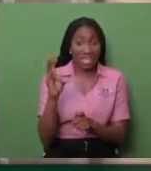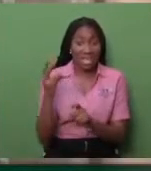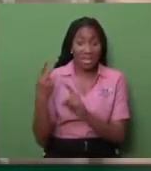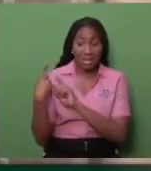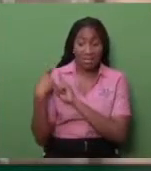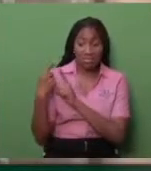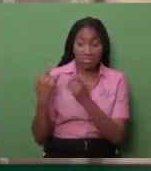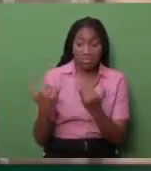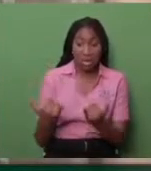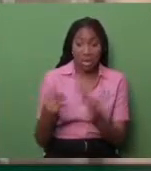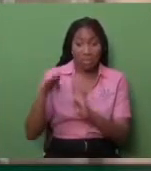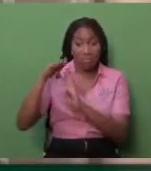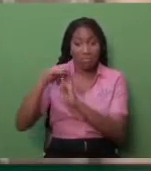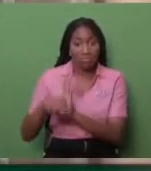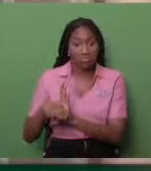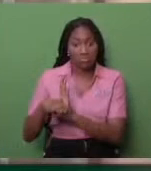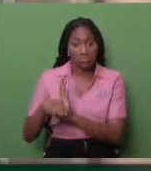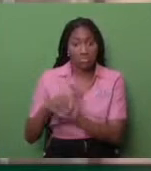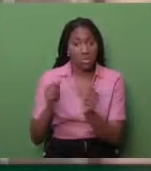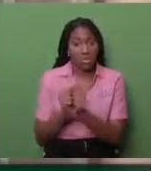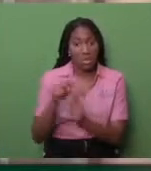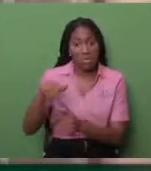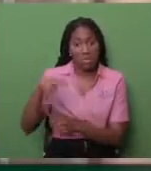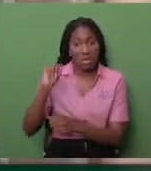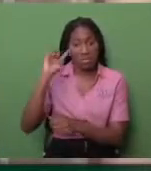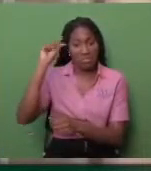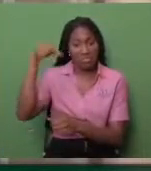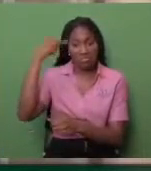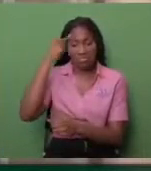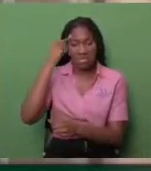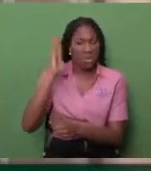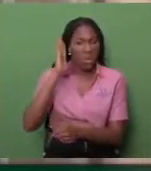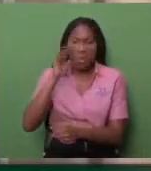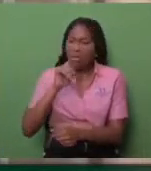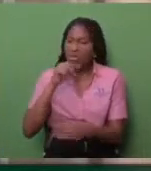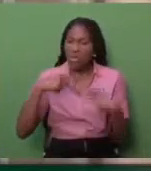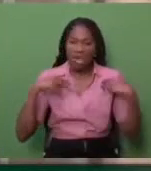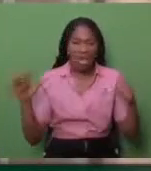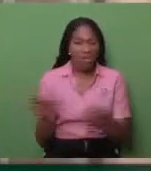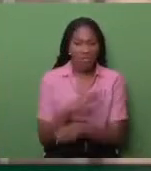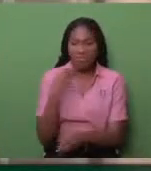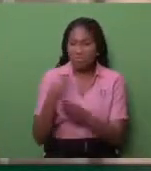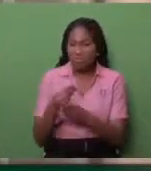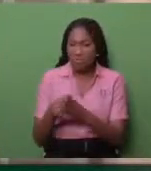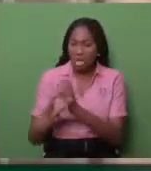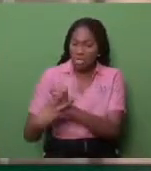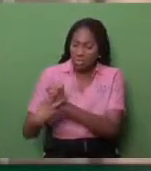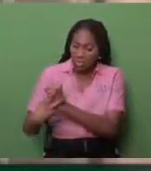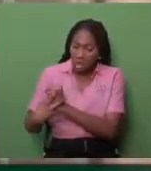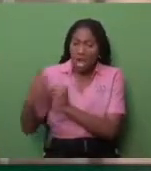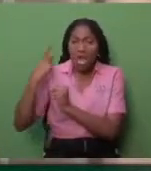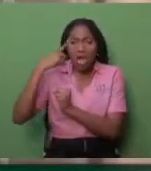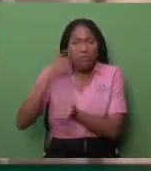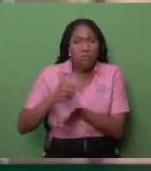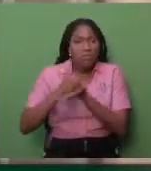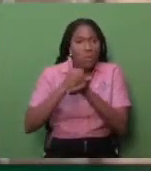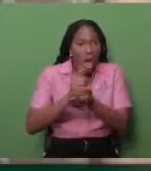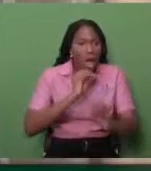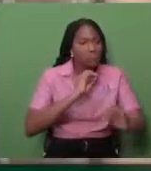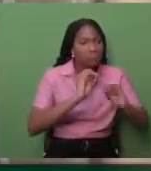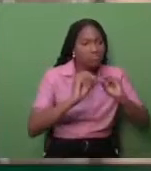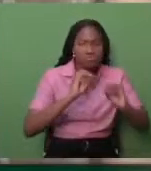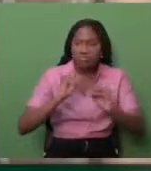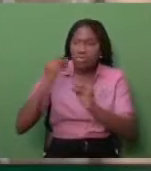under this government, it will never reach there. It will take a UNC government to restore and rebuild our import cover and our